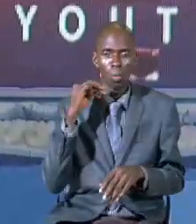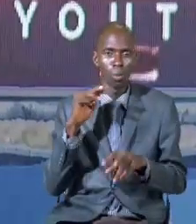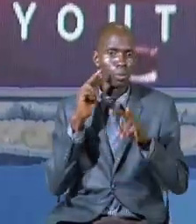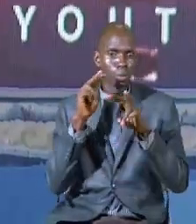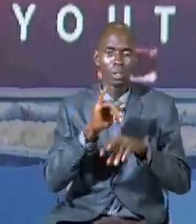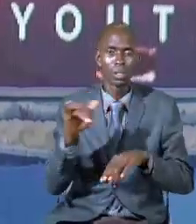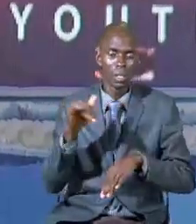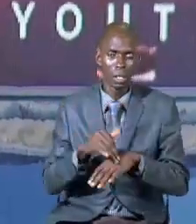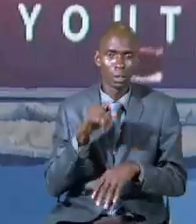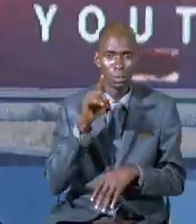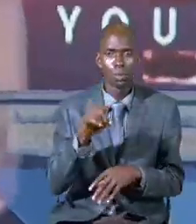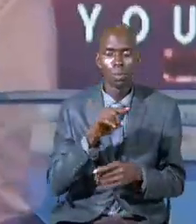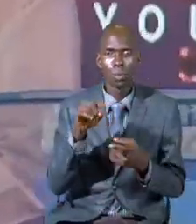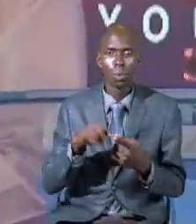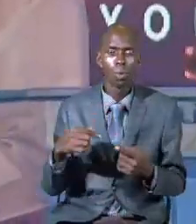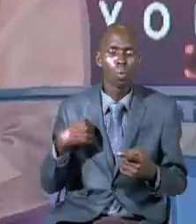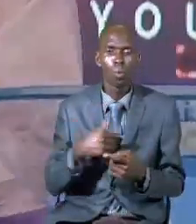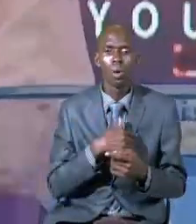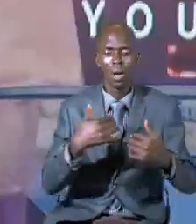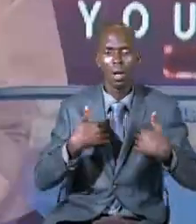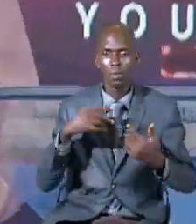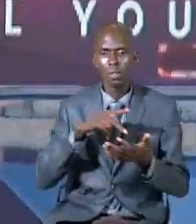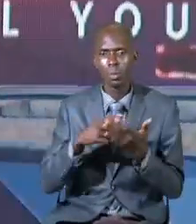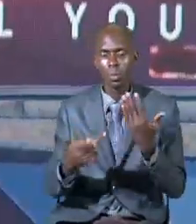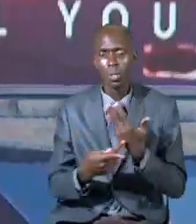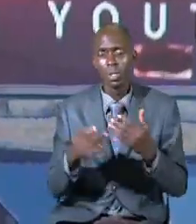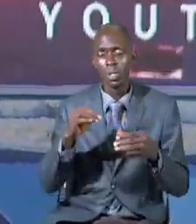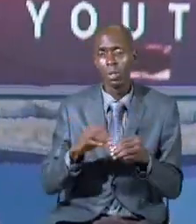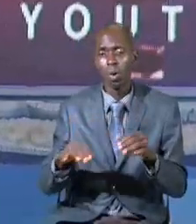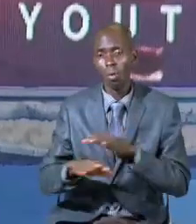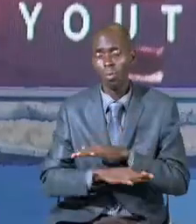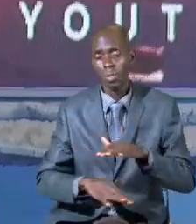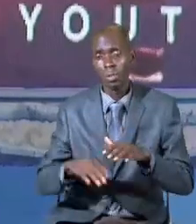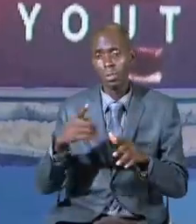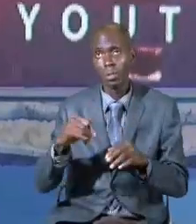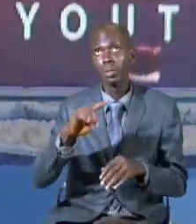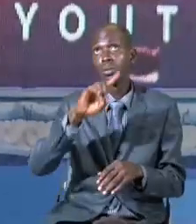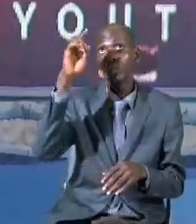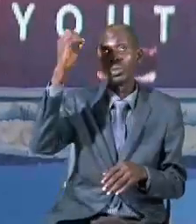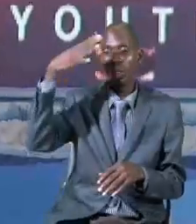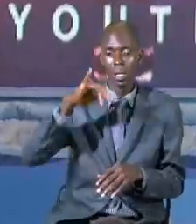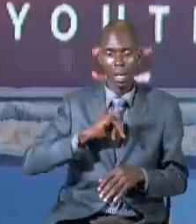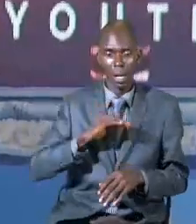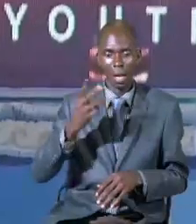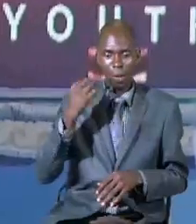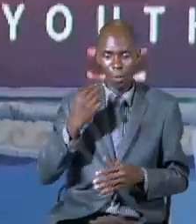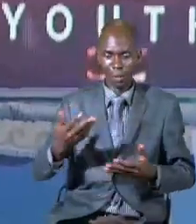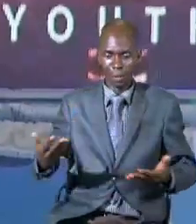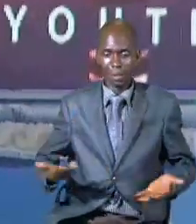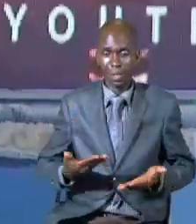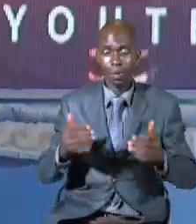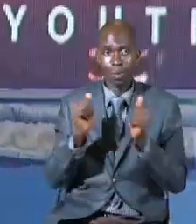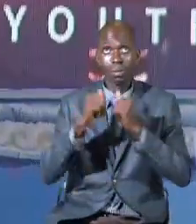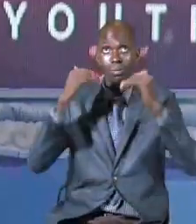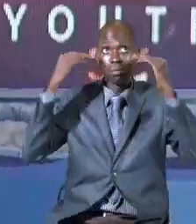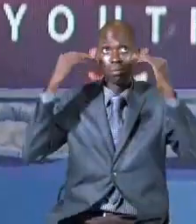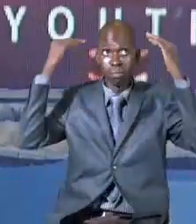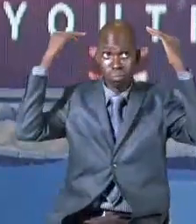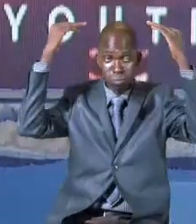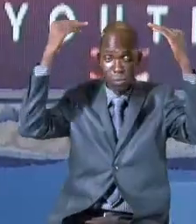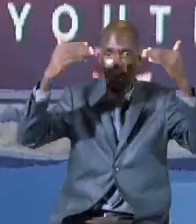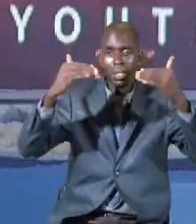were sweating. I was here under cover. I was sweating, and I saw you there. You were cool, you were